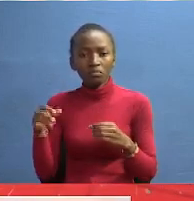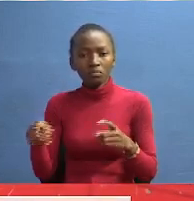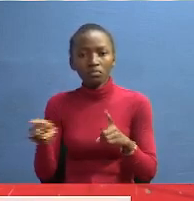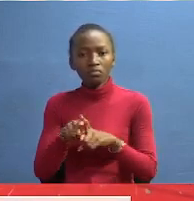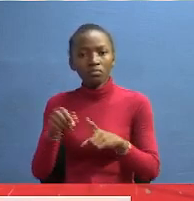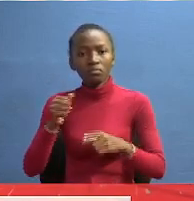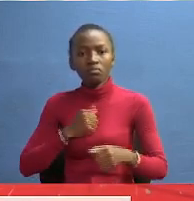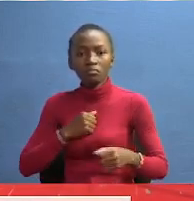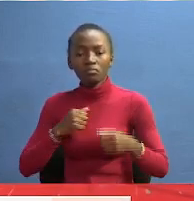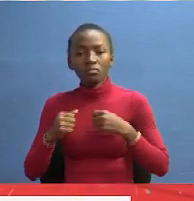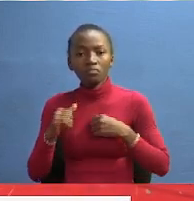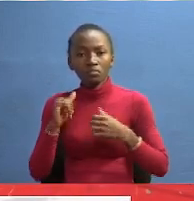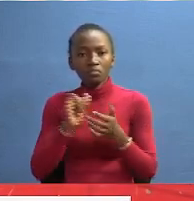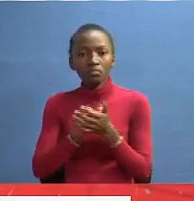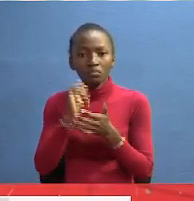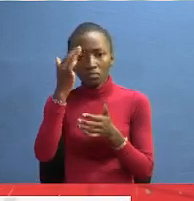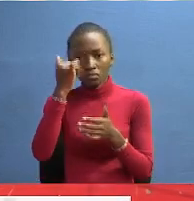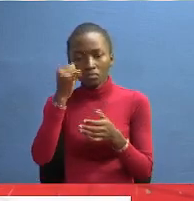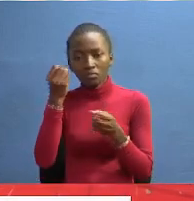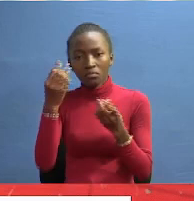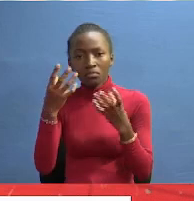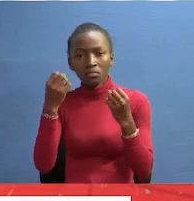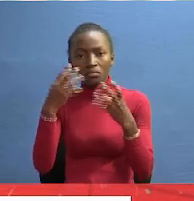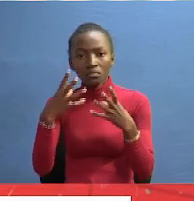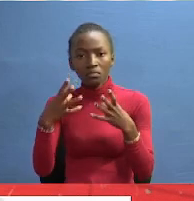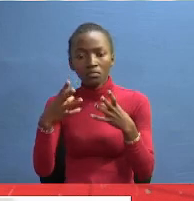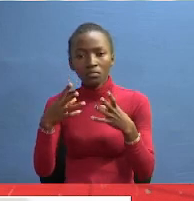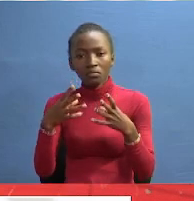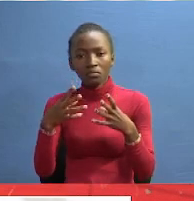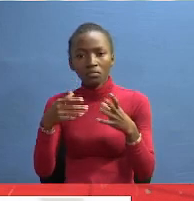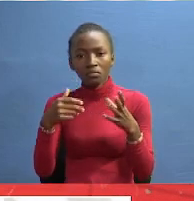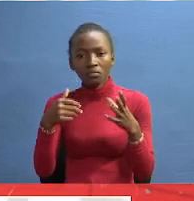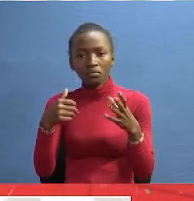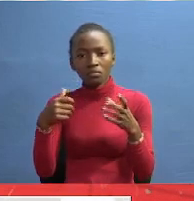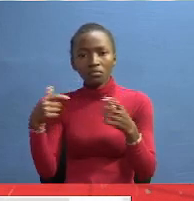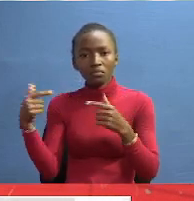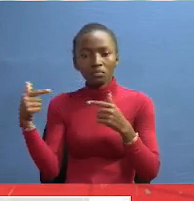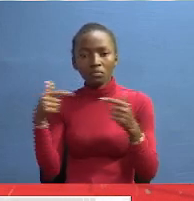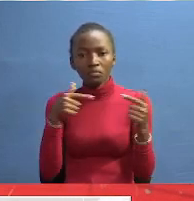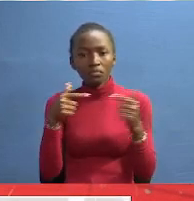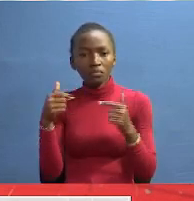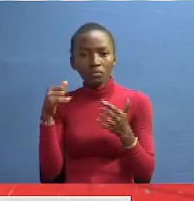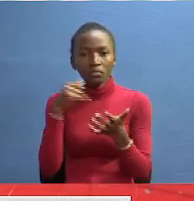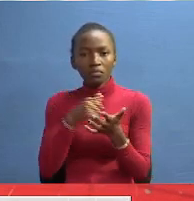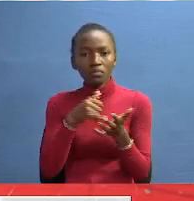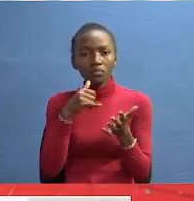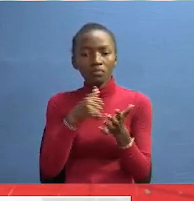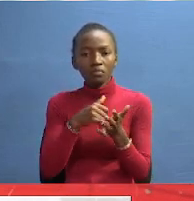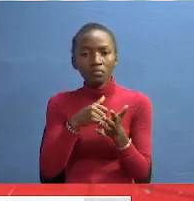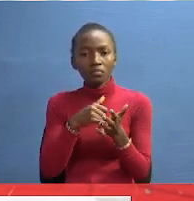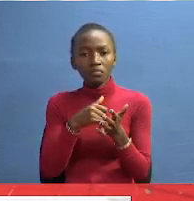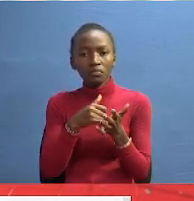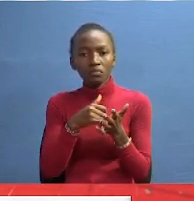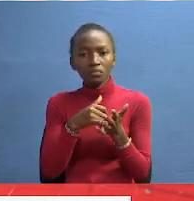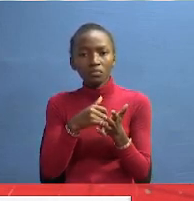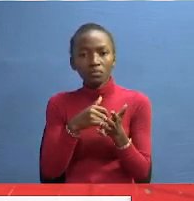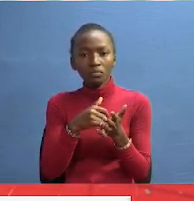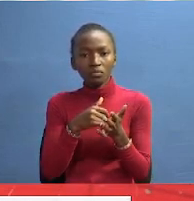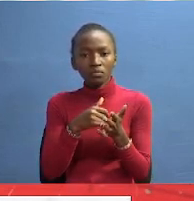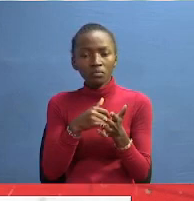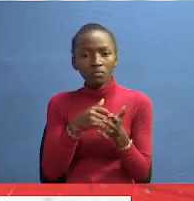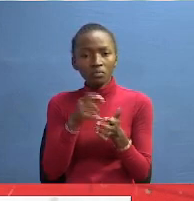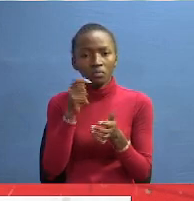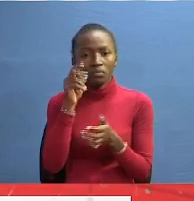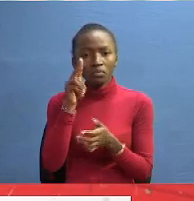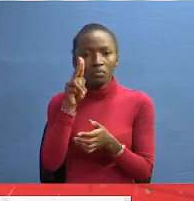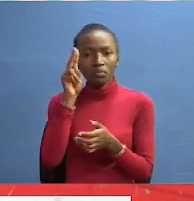the wars that have been fought by the militia group involve, or rather the Tutsis are basically